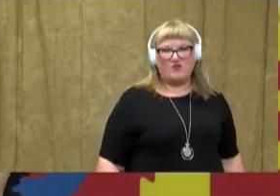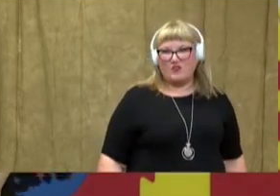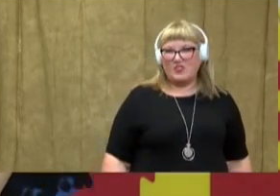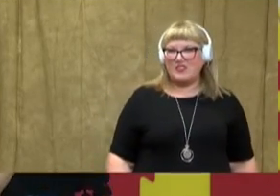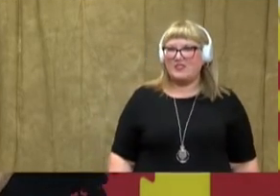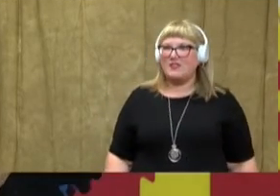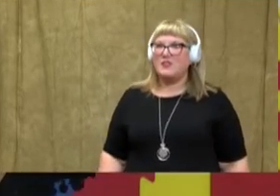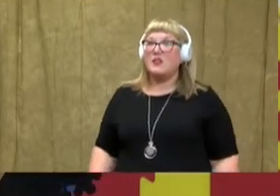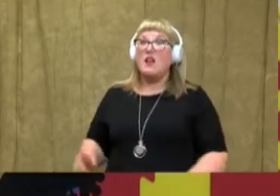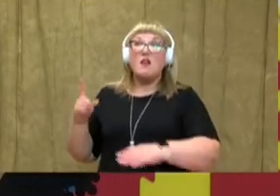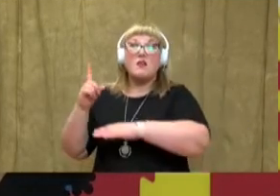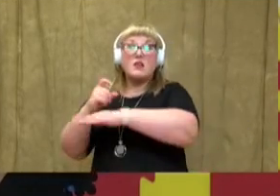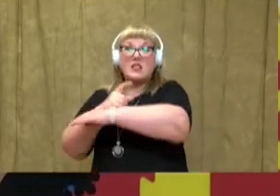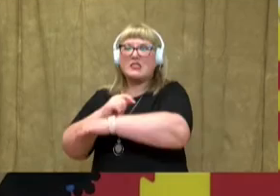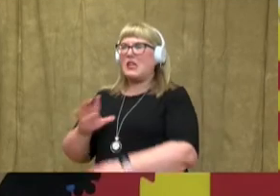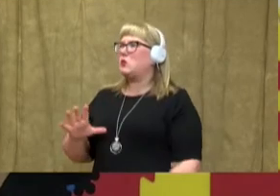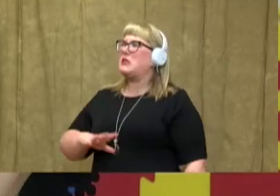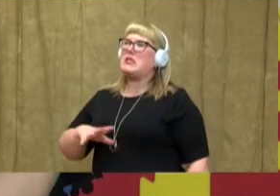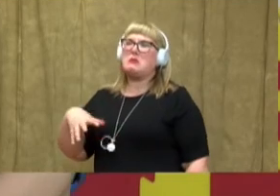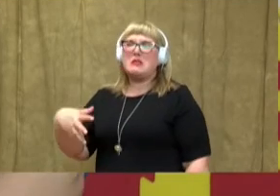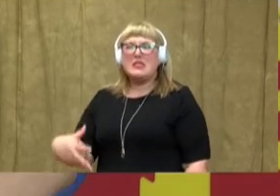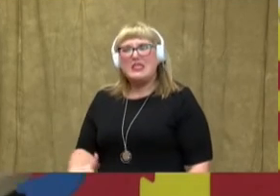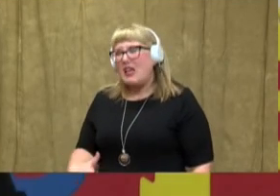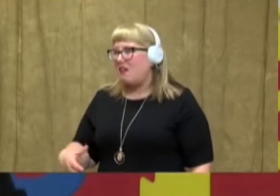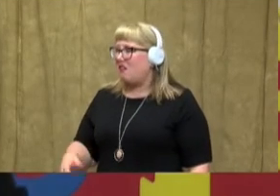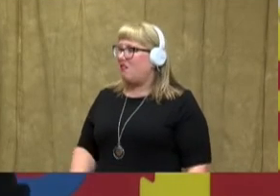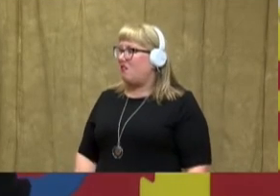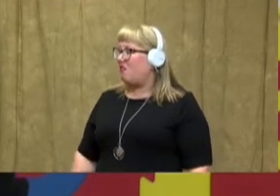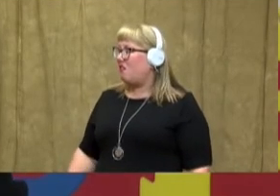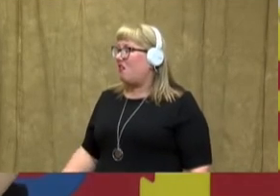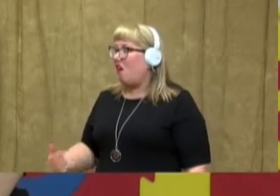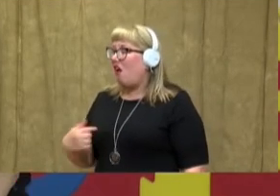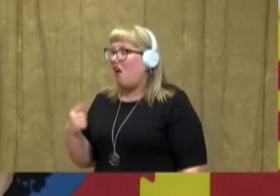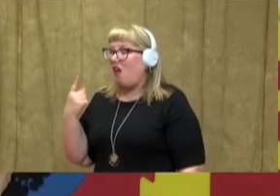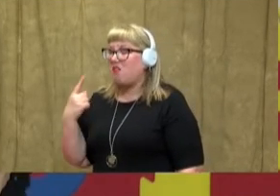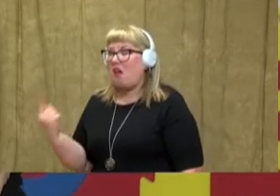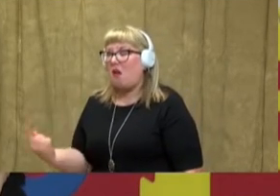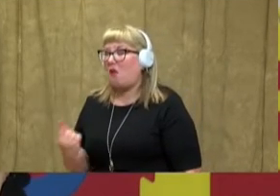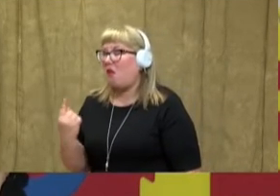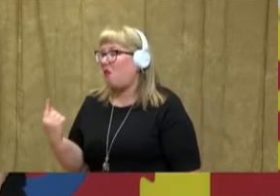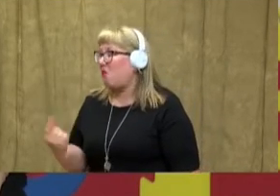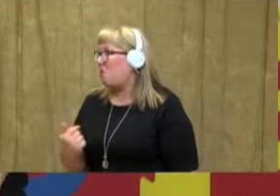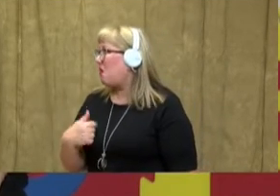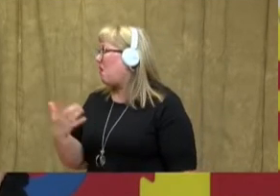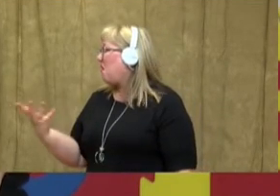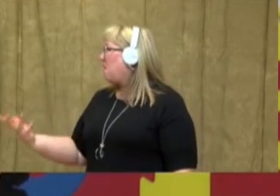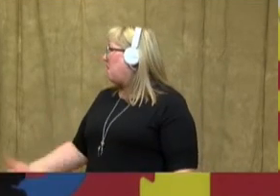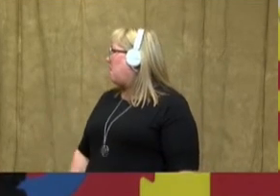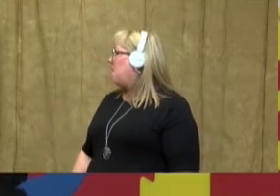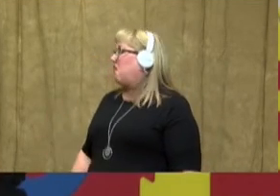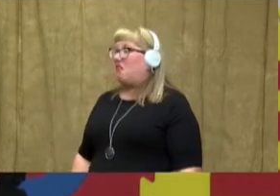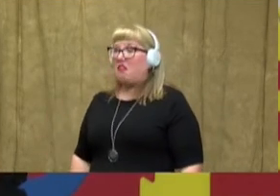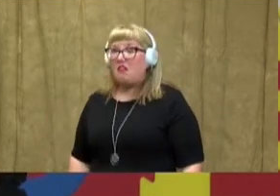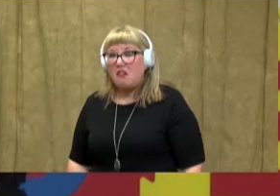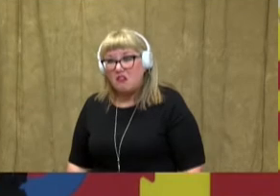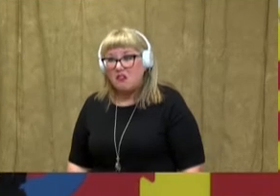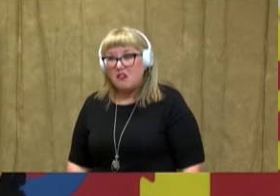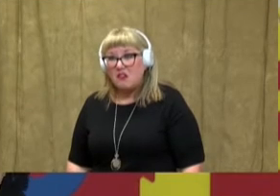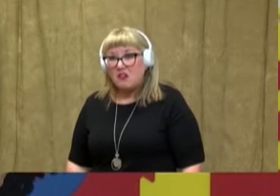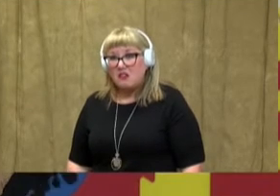The caterpillar was upset. Oh, man, I thought only caterpillars could do it, she said rather